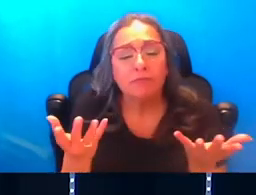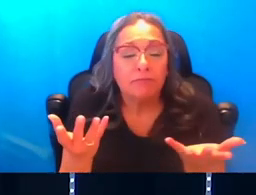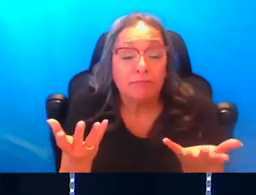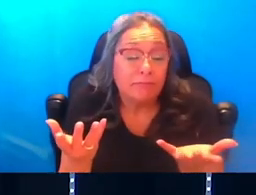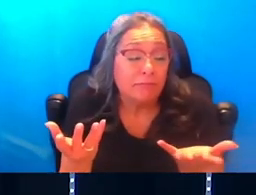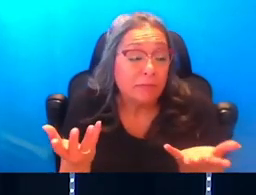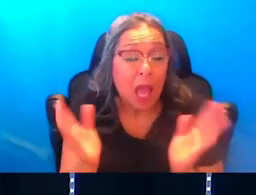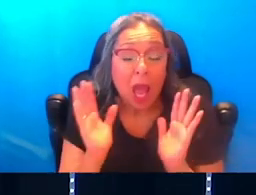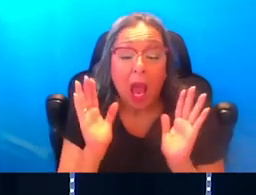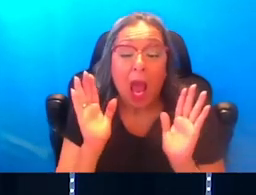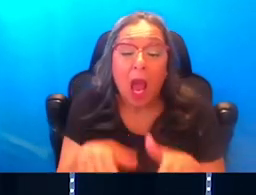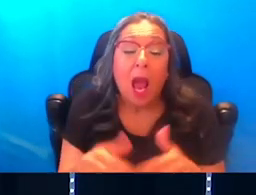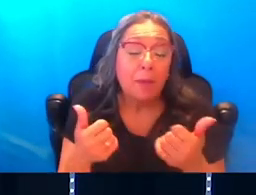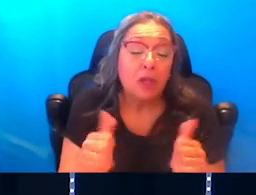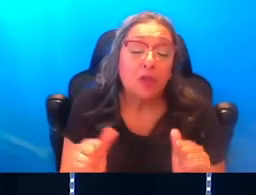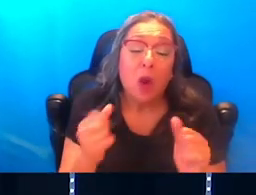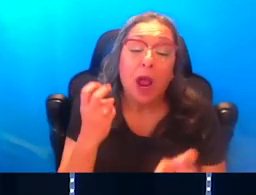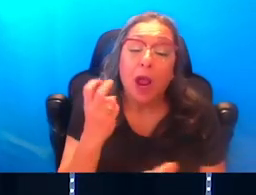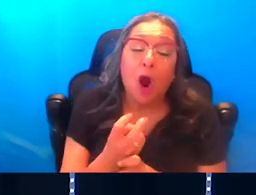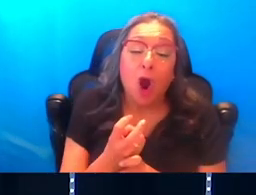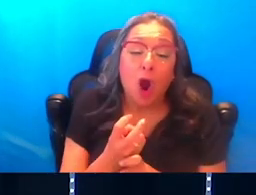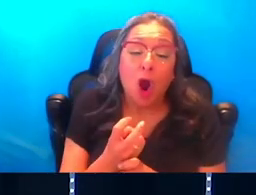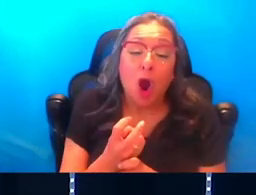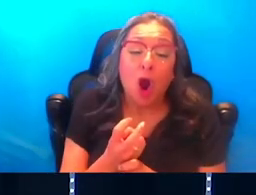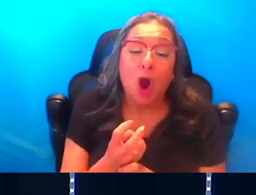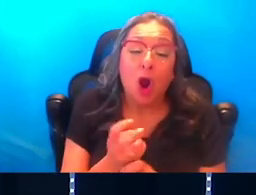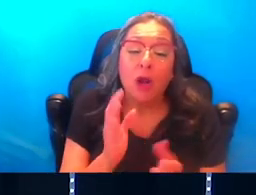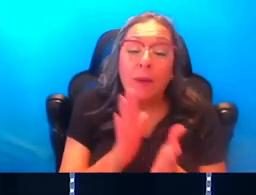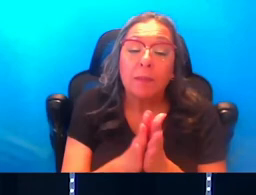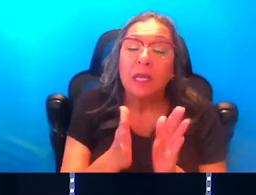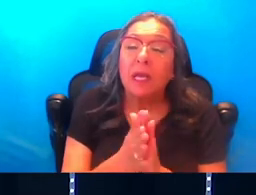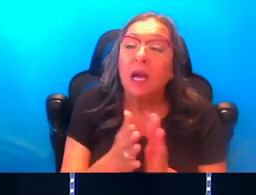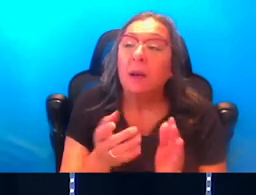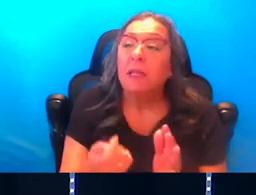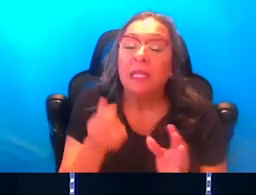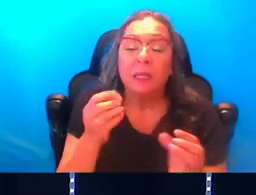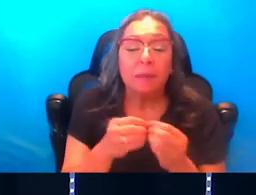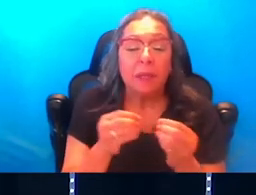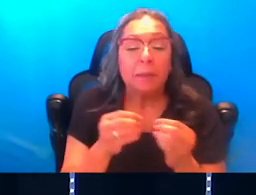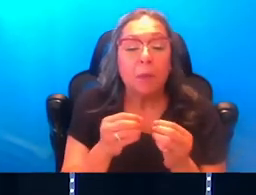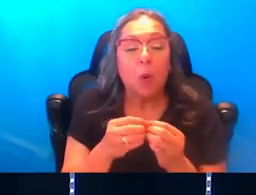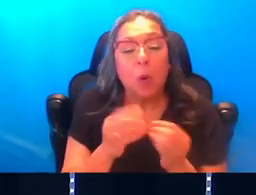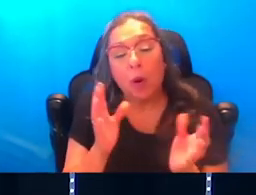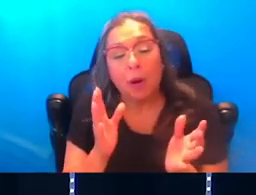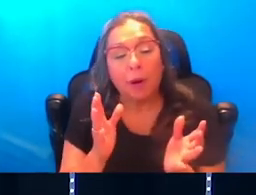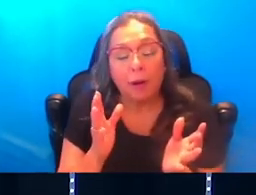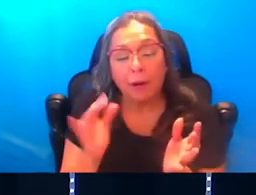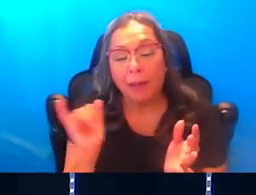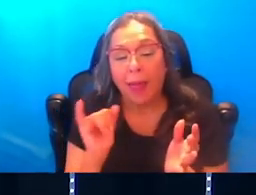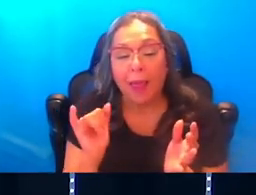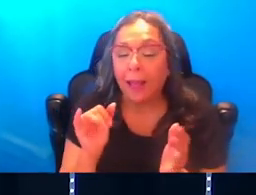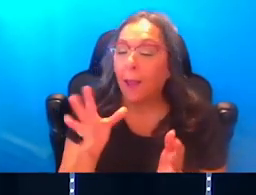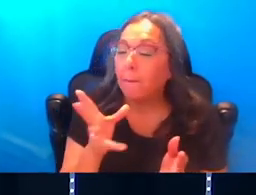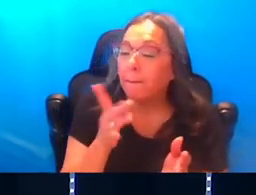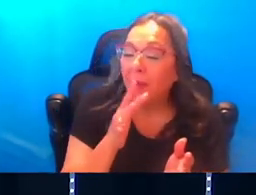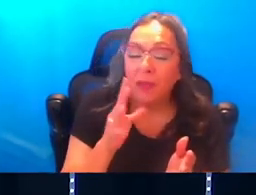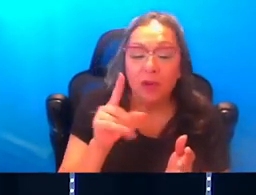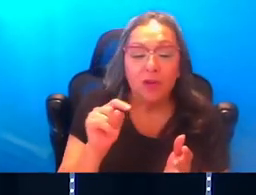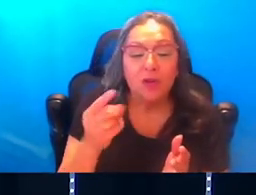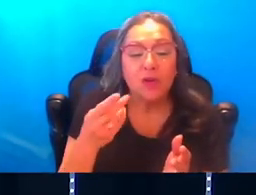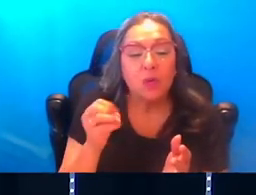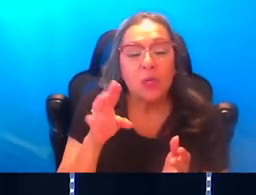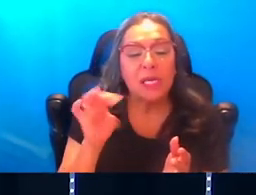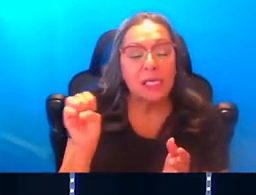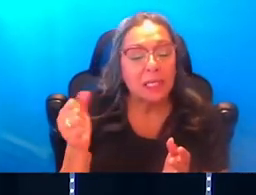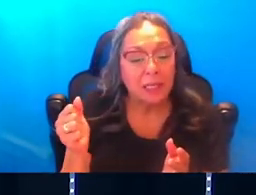I'm just going to try really hard, Pastor, and I'm going to be a little bit more Mother Teresa than I was before. And I'm going to try really hard. You